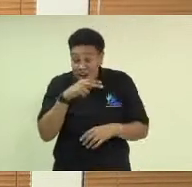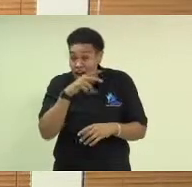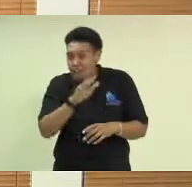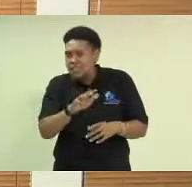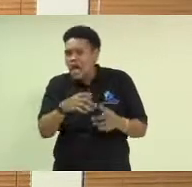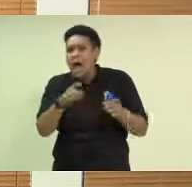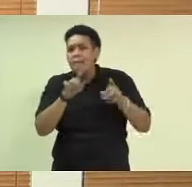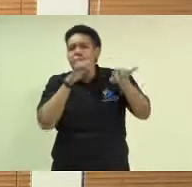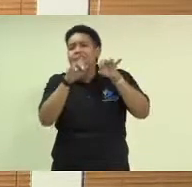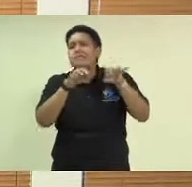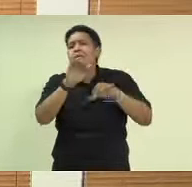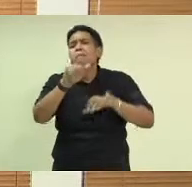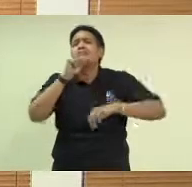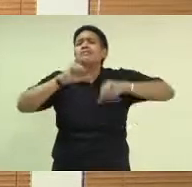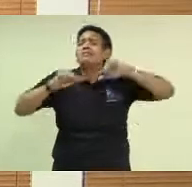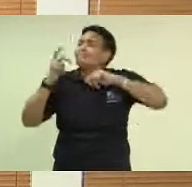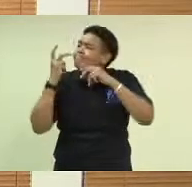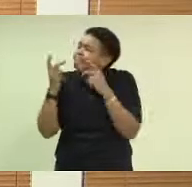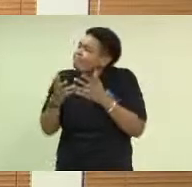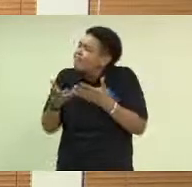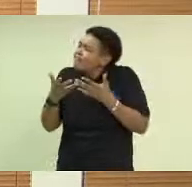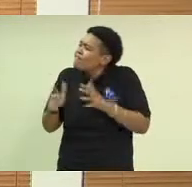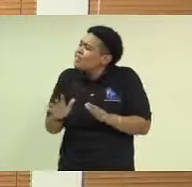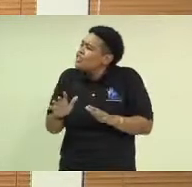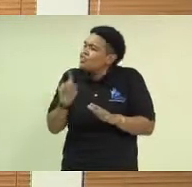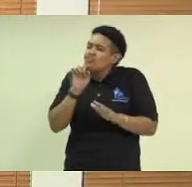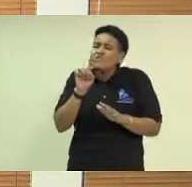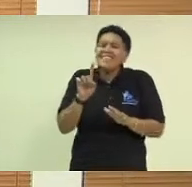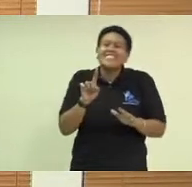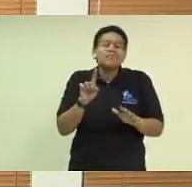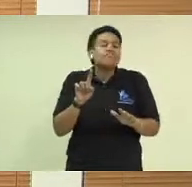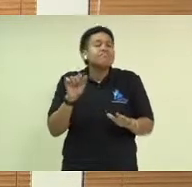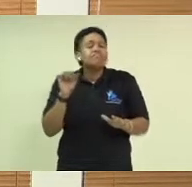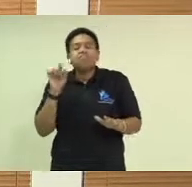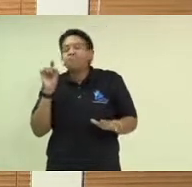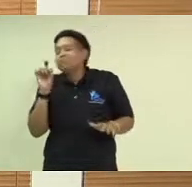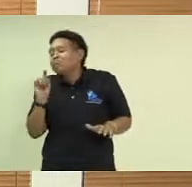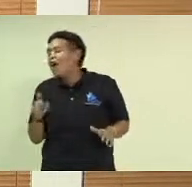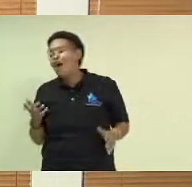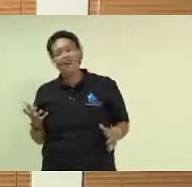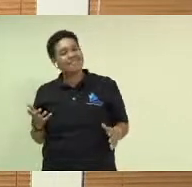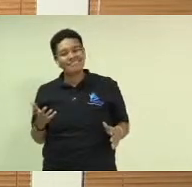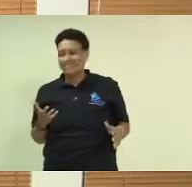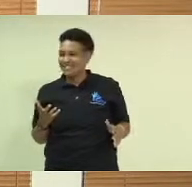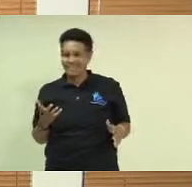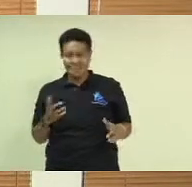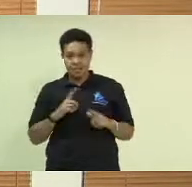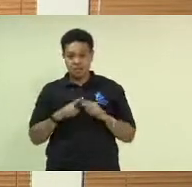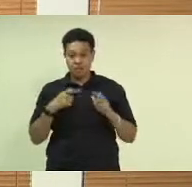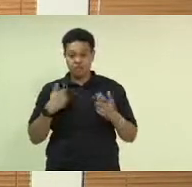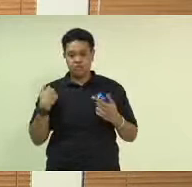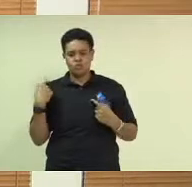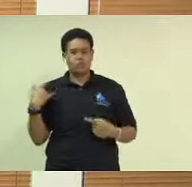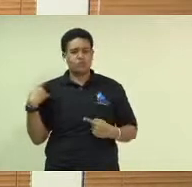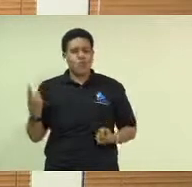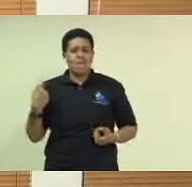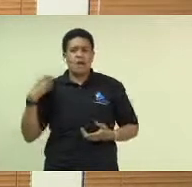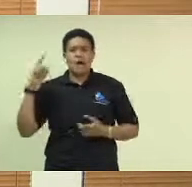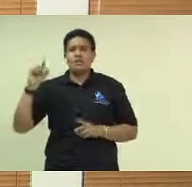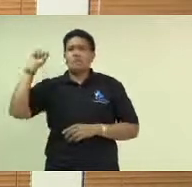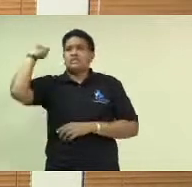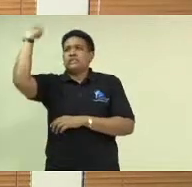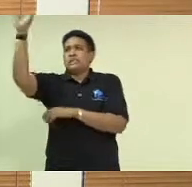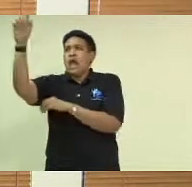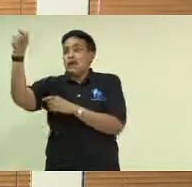as outlined by the scientists, it is very likely, but from the tests that have been done, we have not